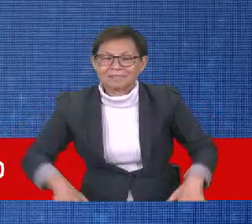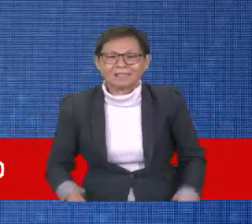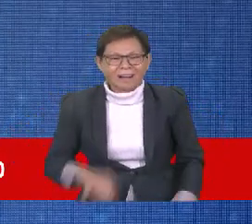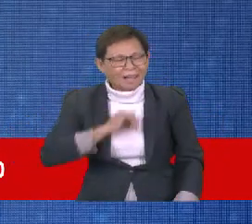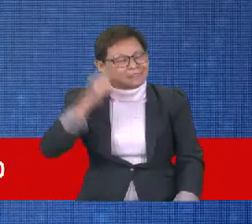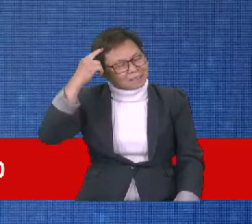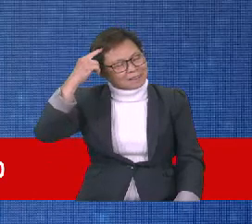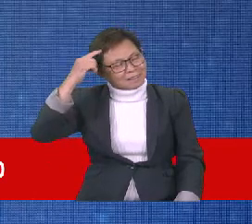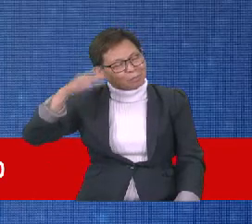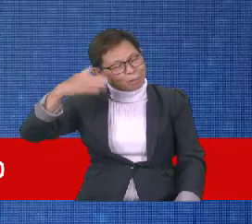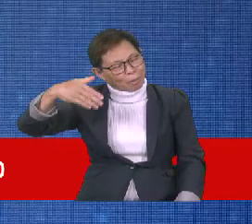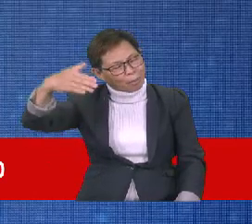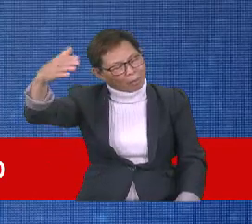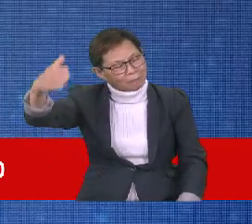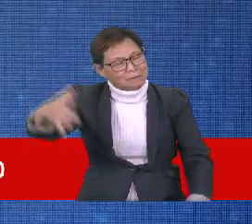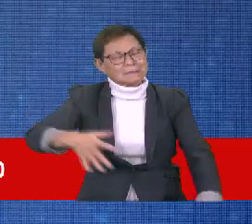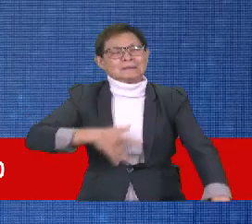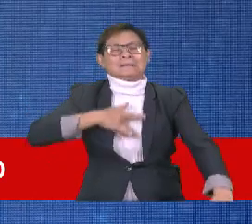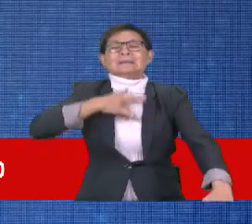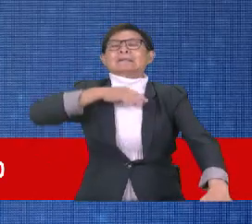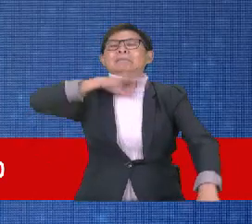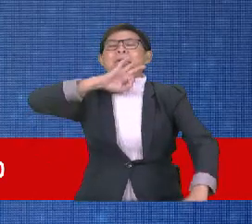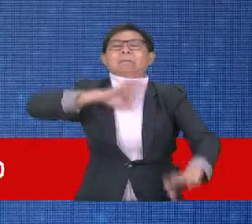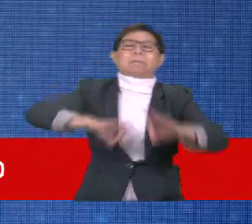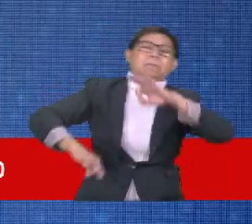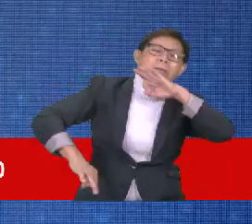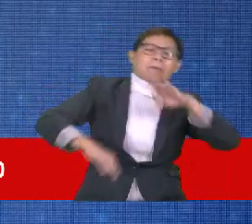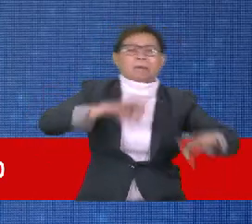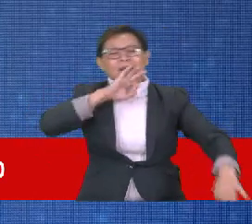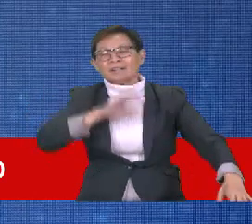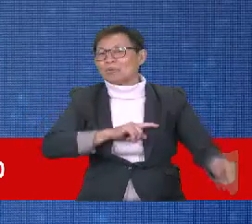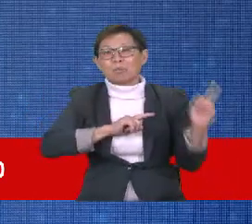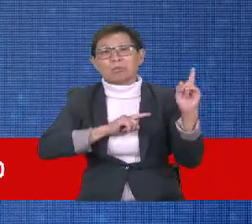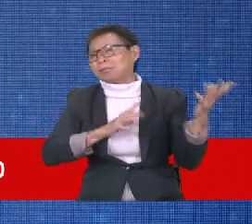I think finally he was quite frustrated. Finally, he went to WTO